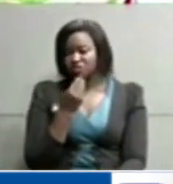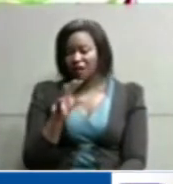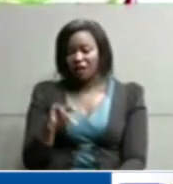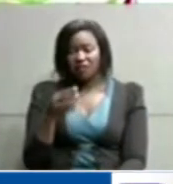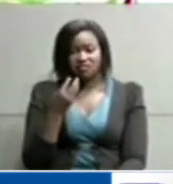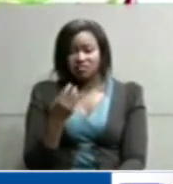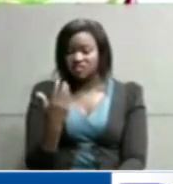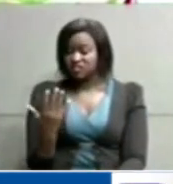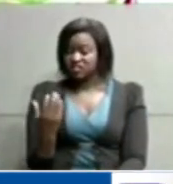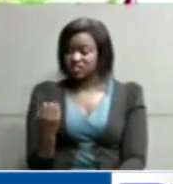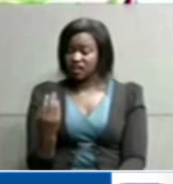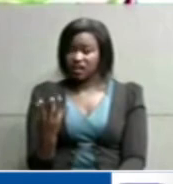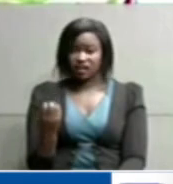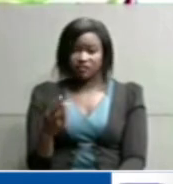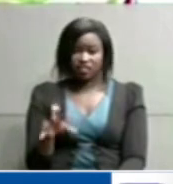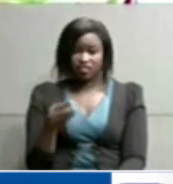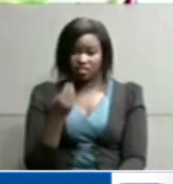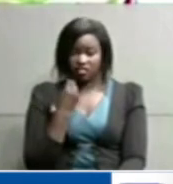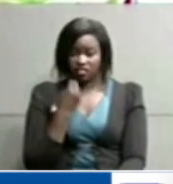banakinyonyola bulungi.